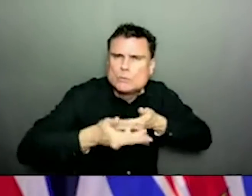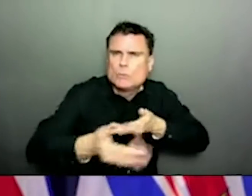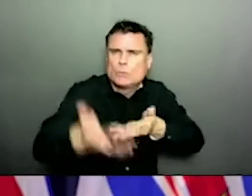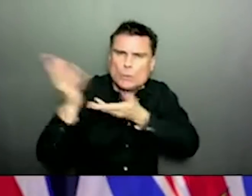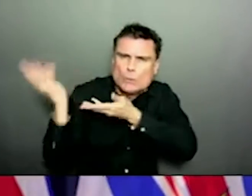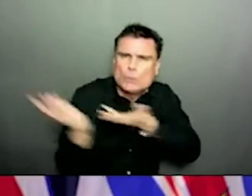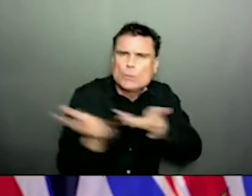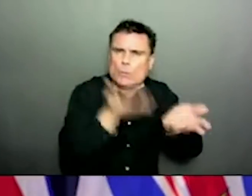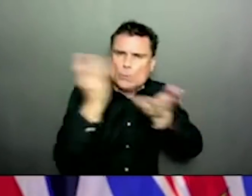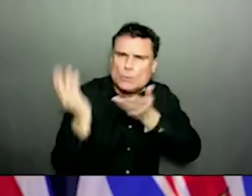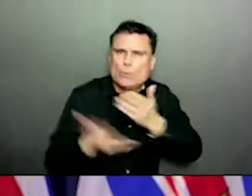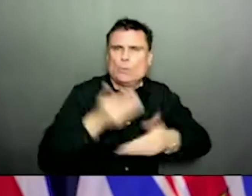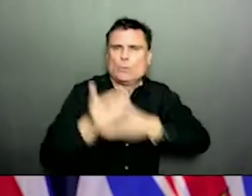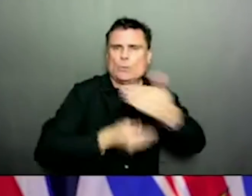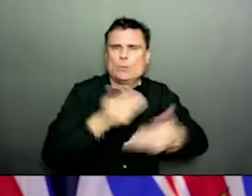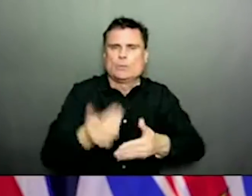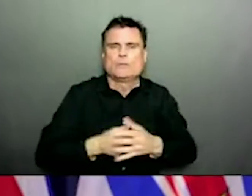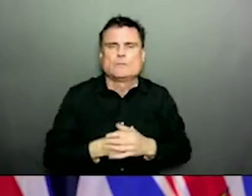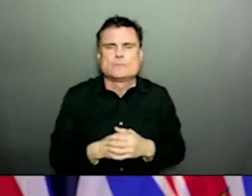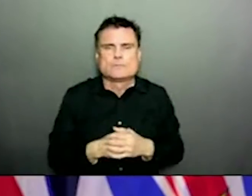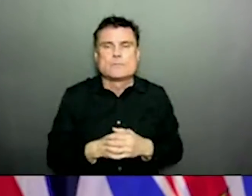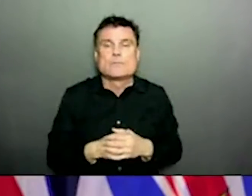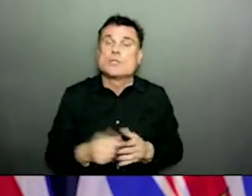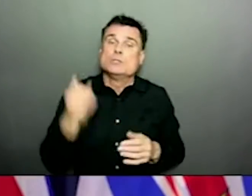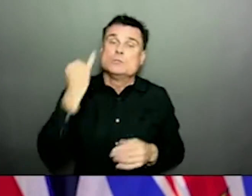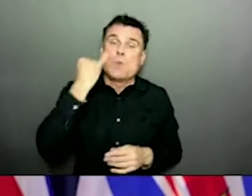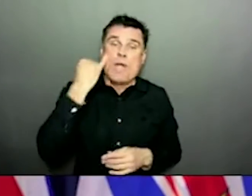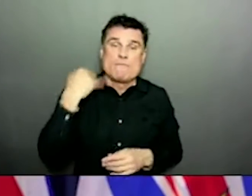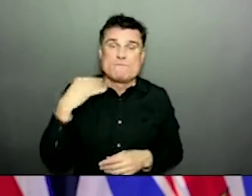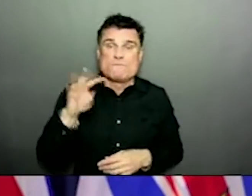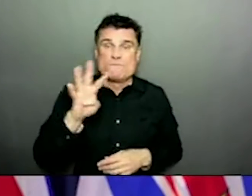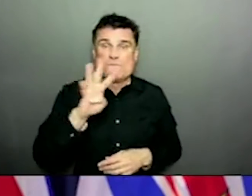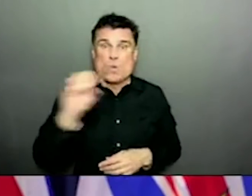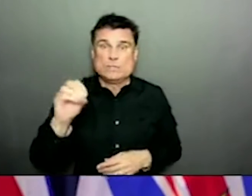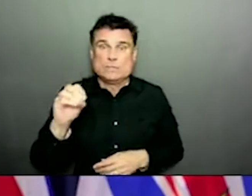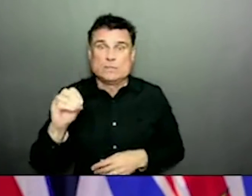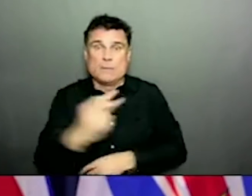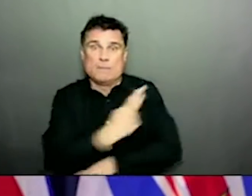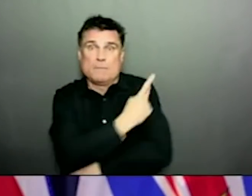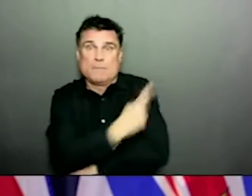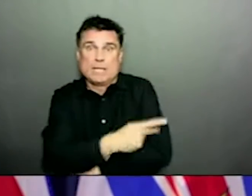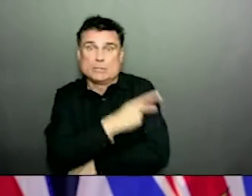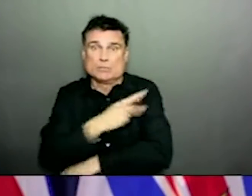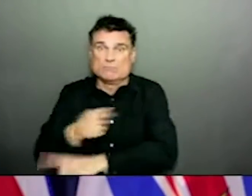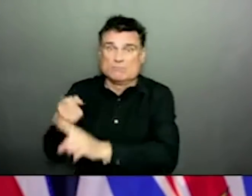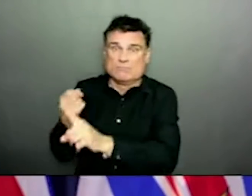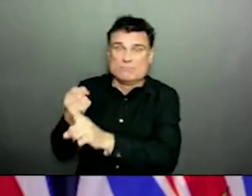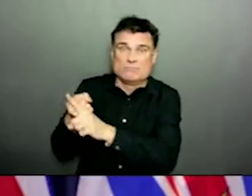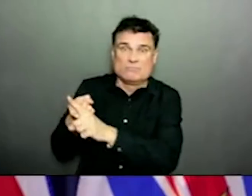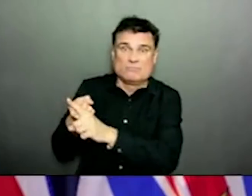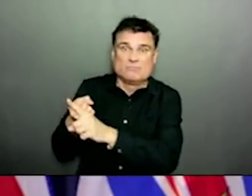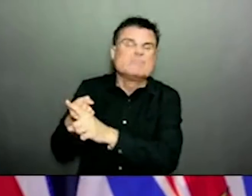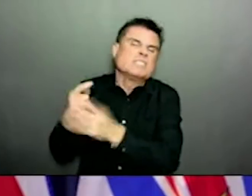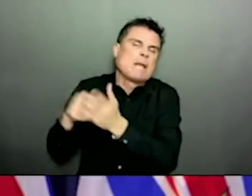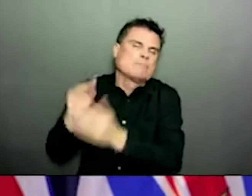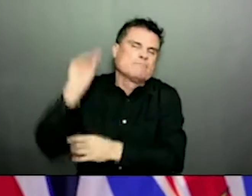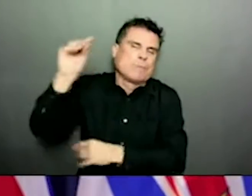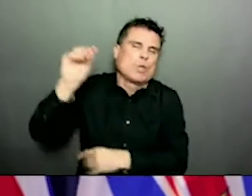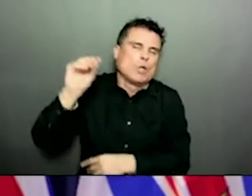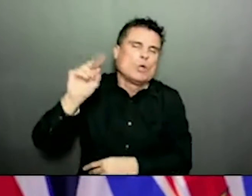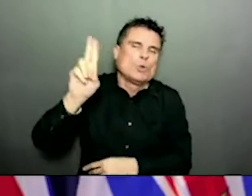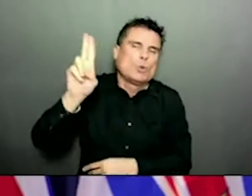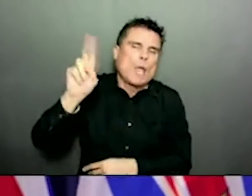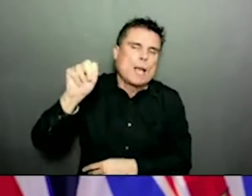40 patients with COVID-19 in a hospital such as the University Hospital of Northern BC, it puts stress on the hospital, and we